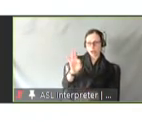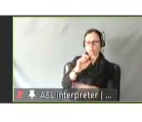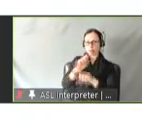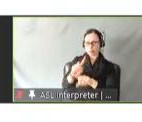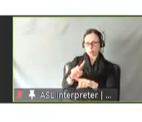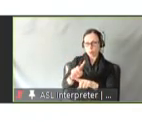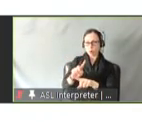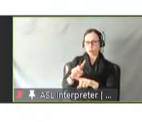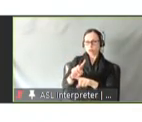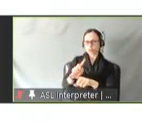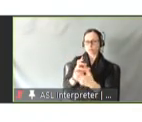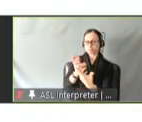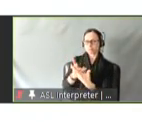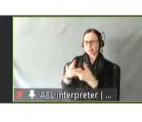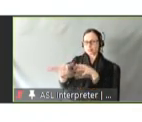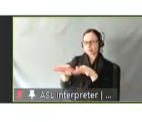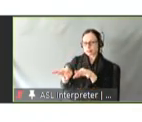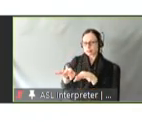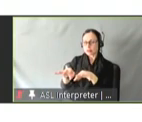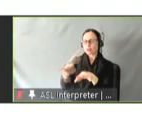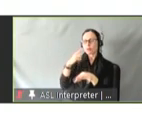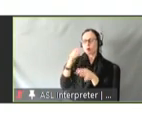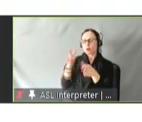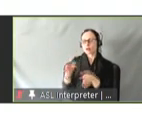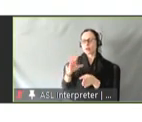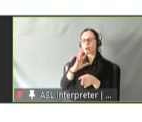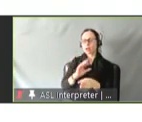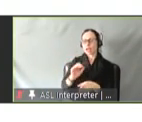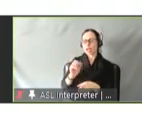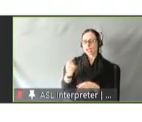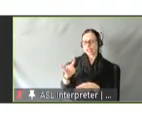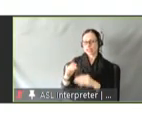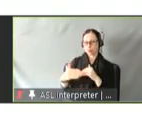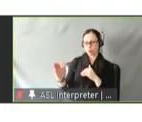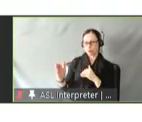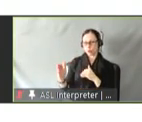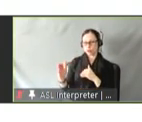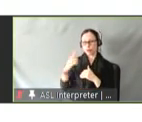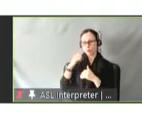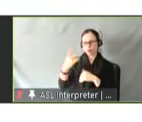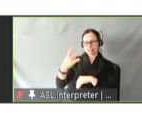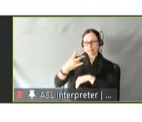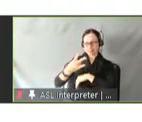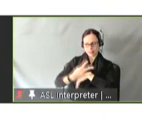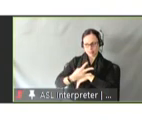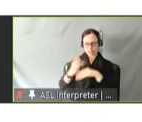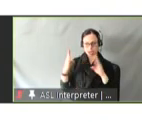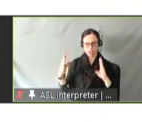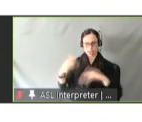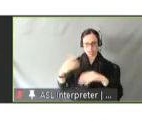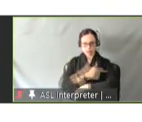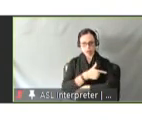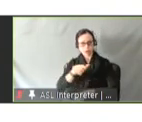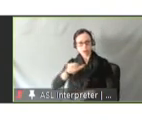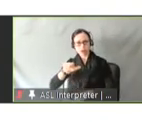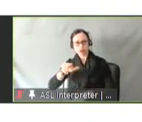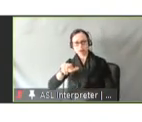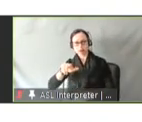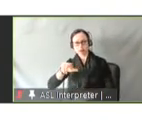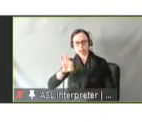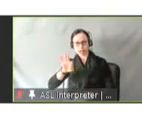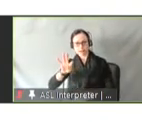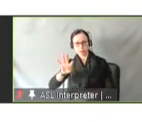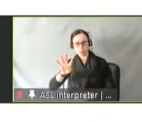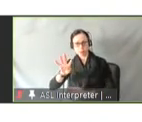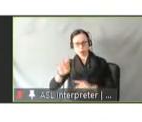case definition among individuals over 18 in the first 7 days post-vaccination. 94% of these young people